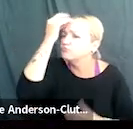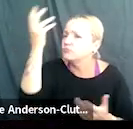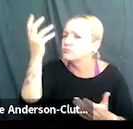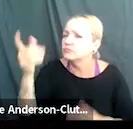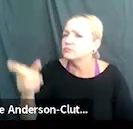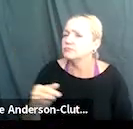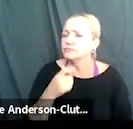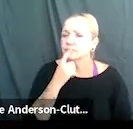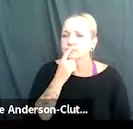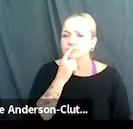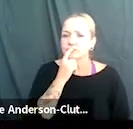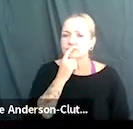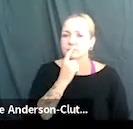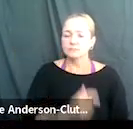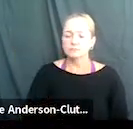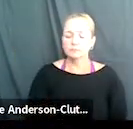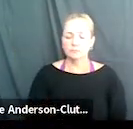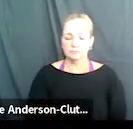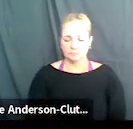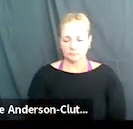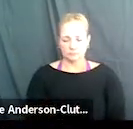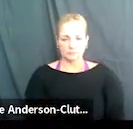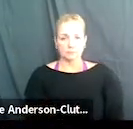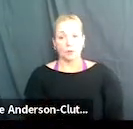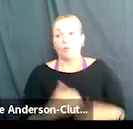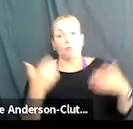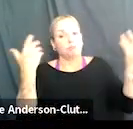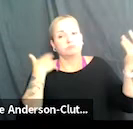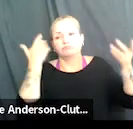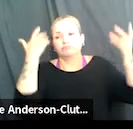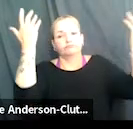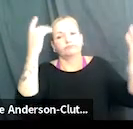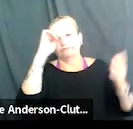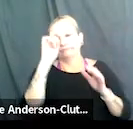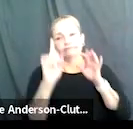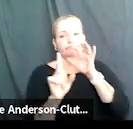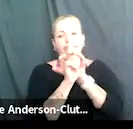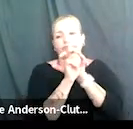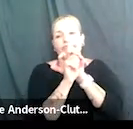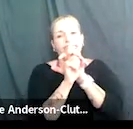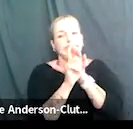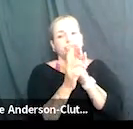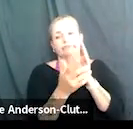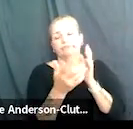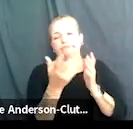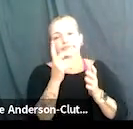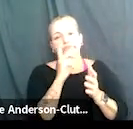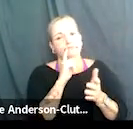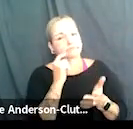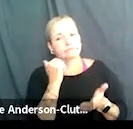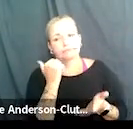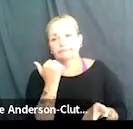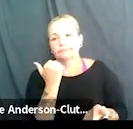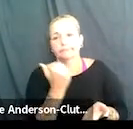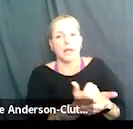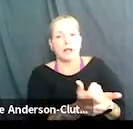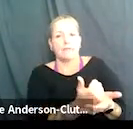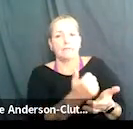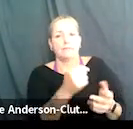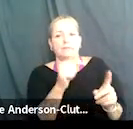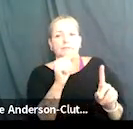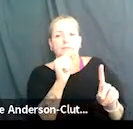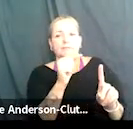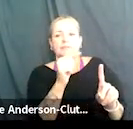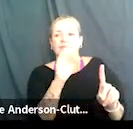thought that it might have helped him to, I don't know, get past the behavior, or perhaps,